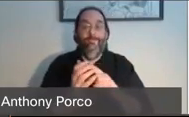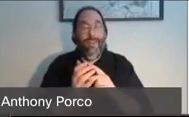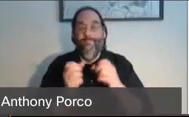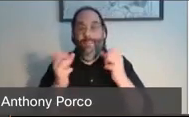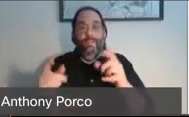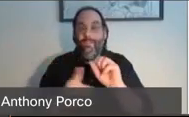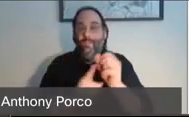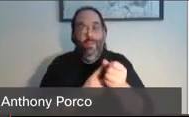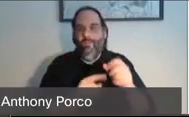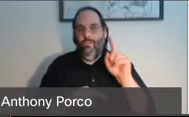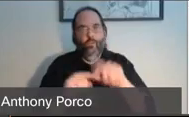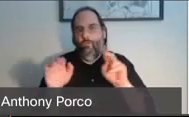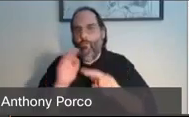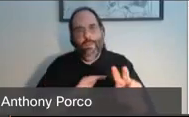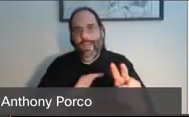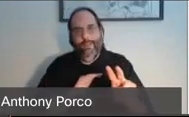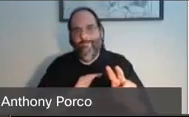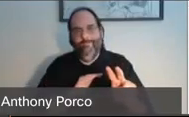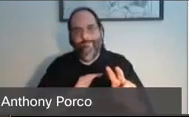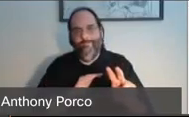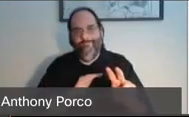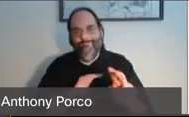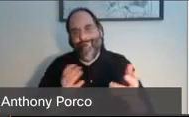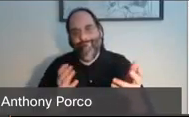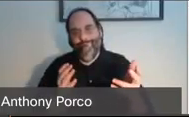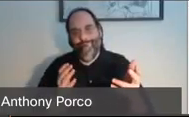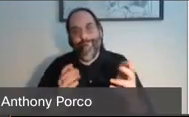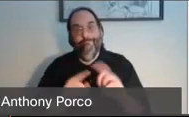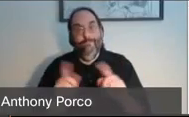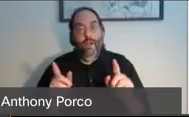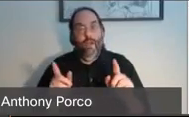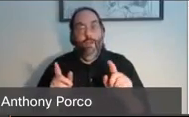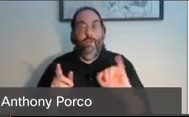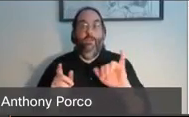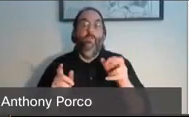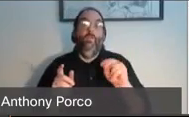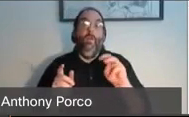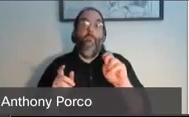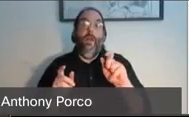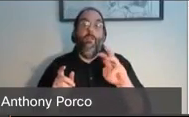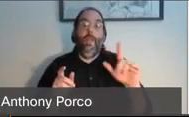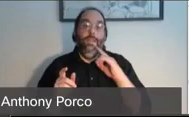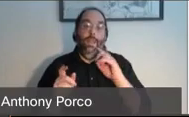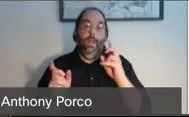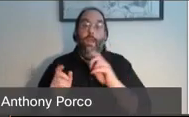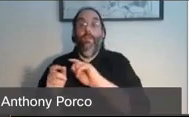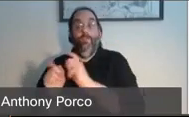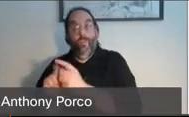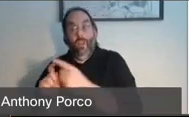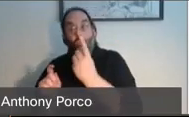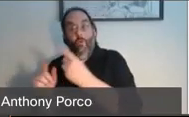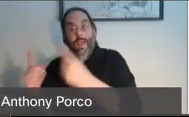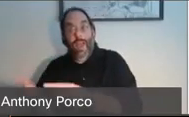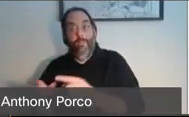it many unforeseen circumstances. But as John Maxwell says, change is inevitable, but growth